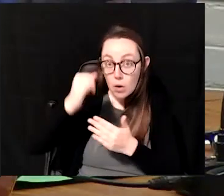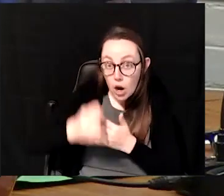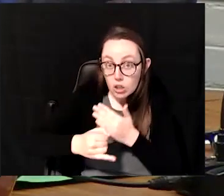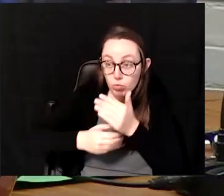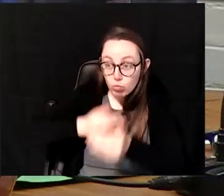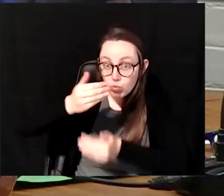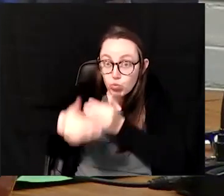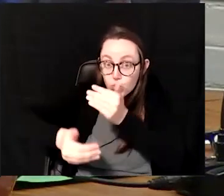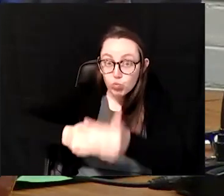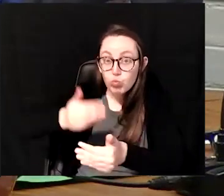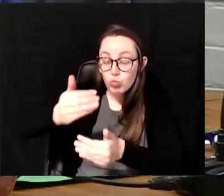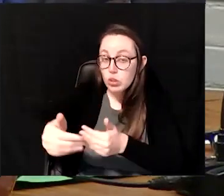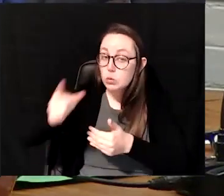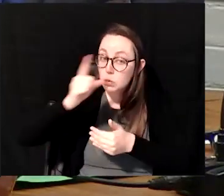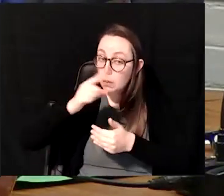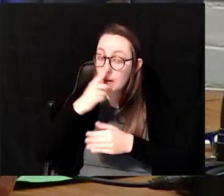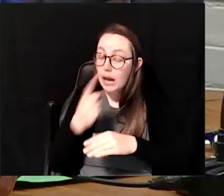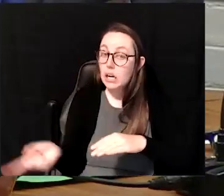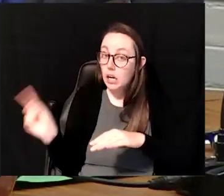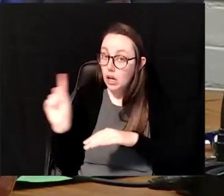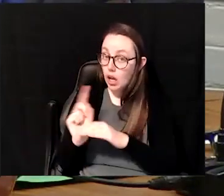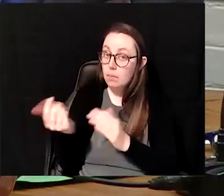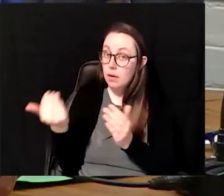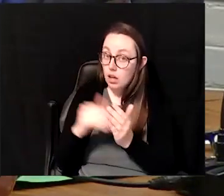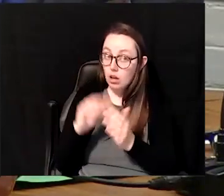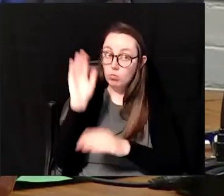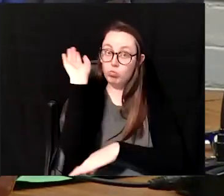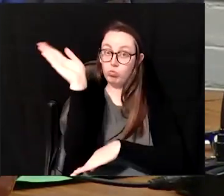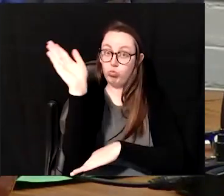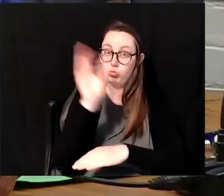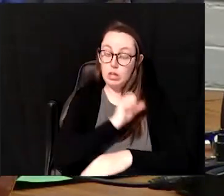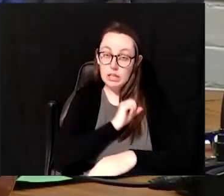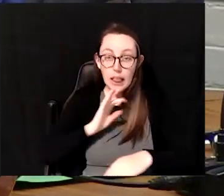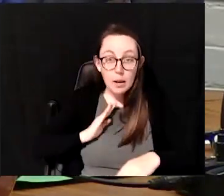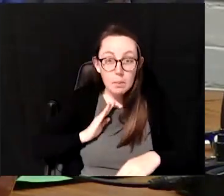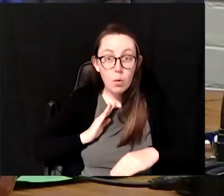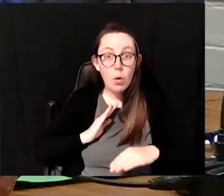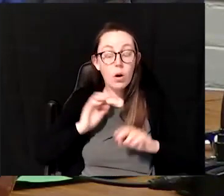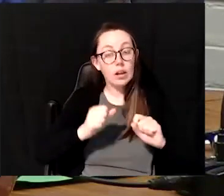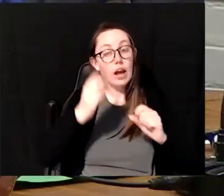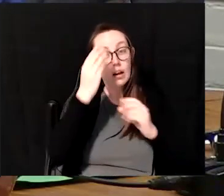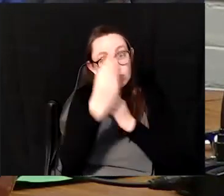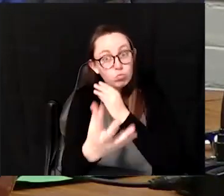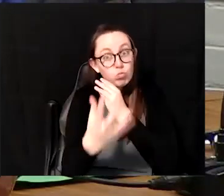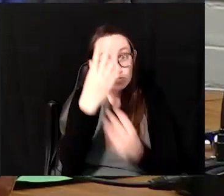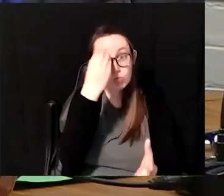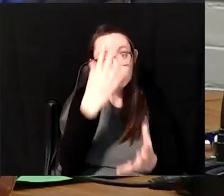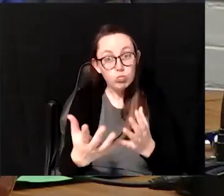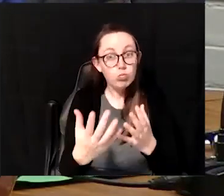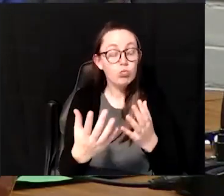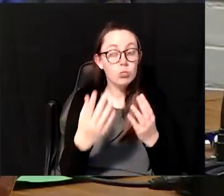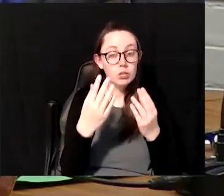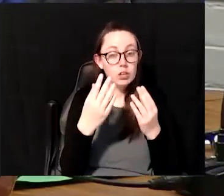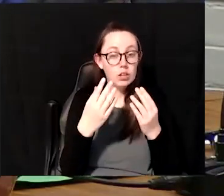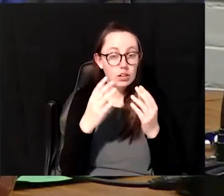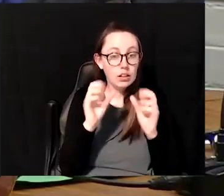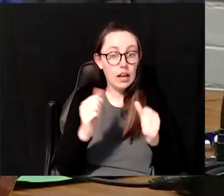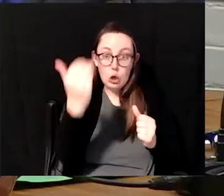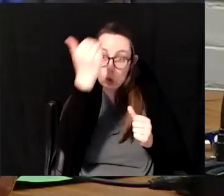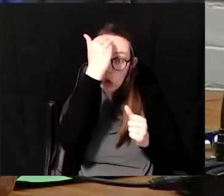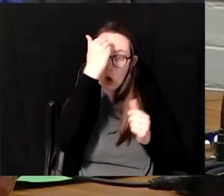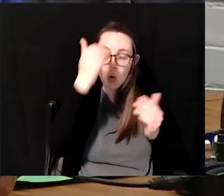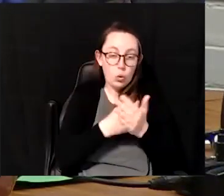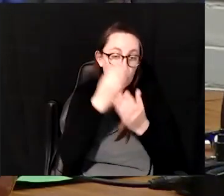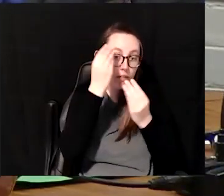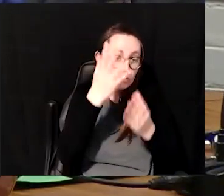so that the community can know how it's progressing and can address concerns like this and hear more about it as